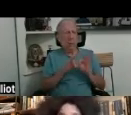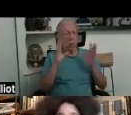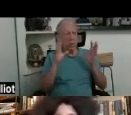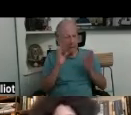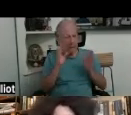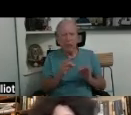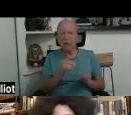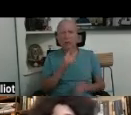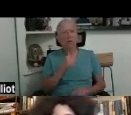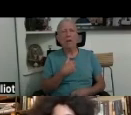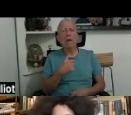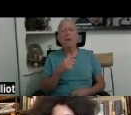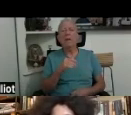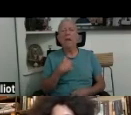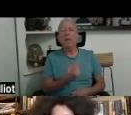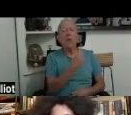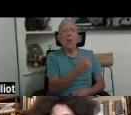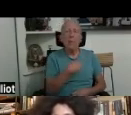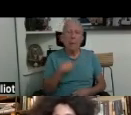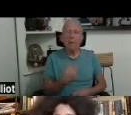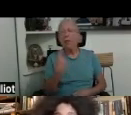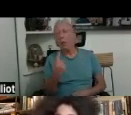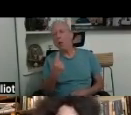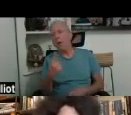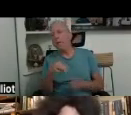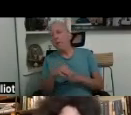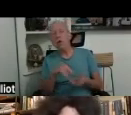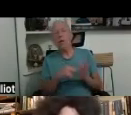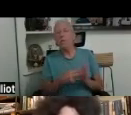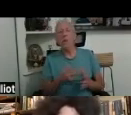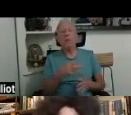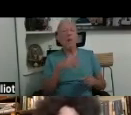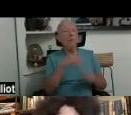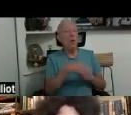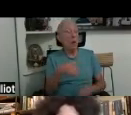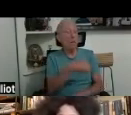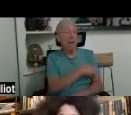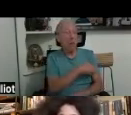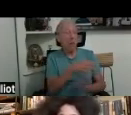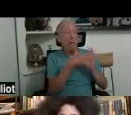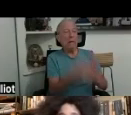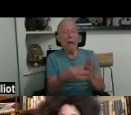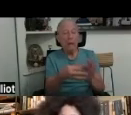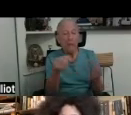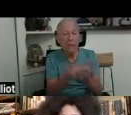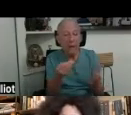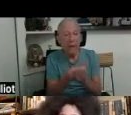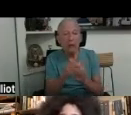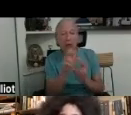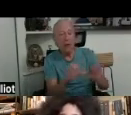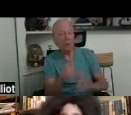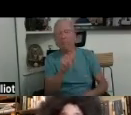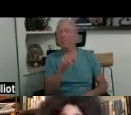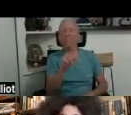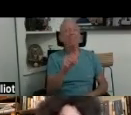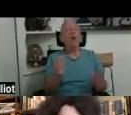member, one vote, meaning voting power is not tied to financial investment. And a smaller board tends